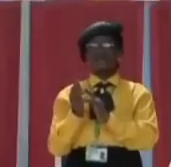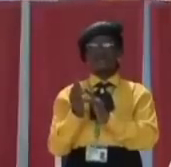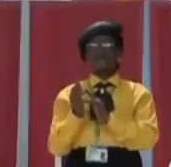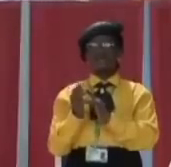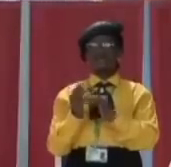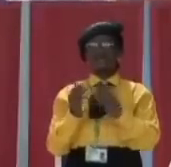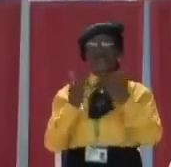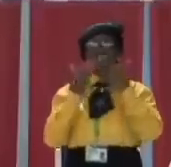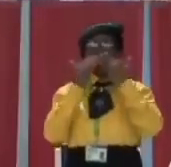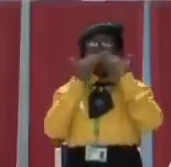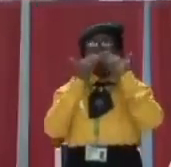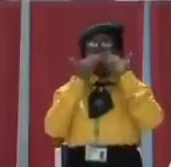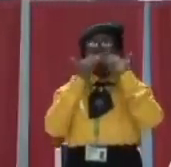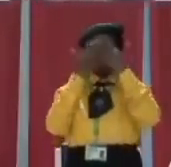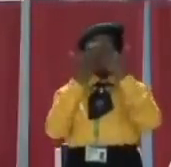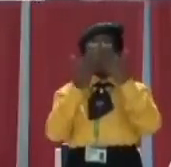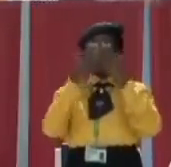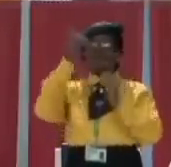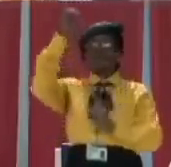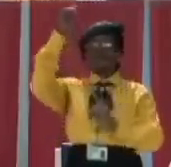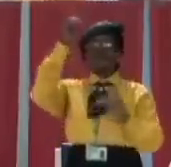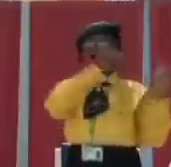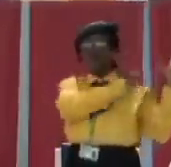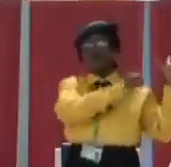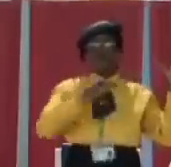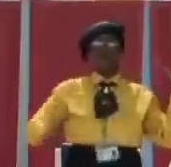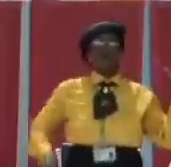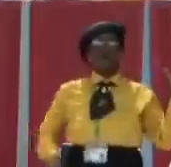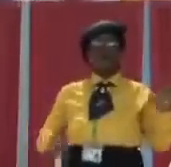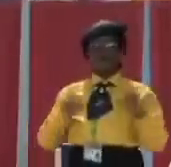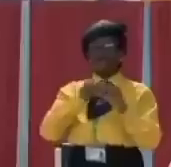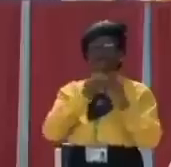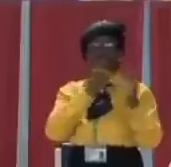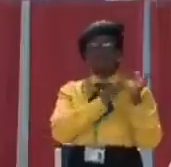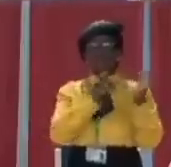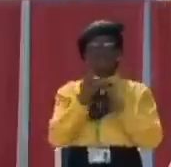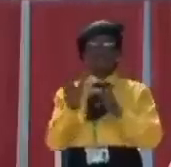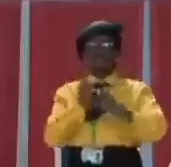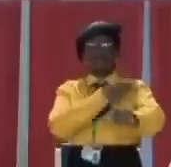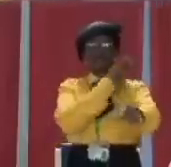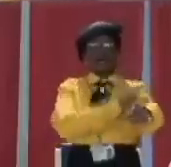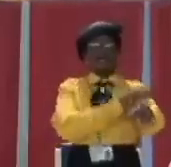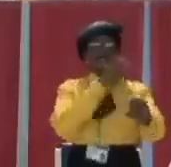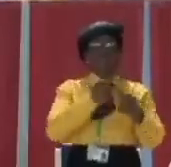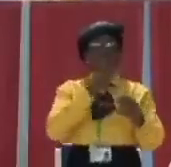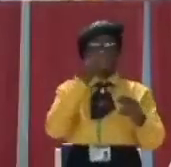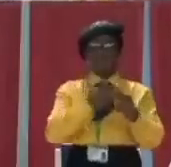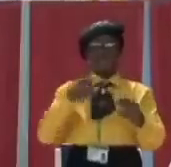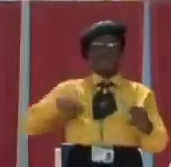Thank you, Lord. In Jesus' mighty name, we worship.